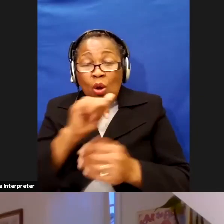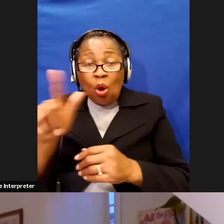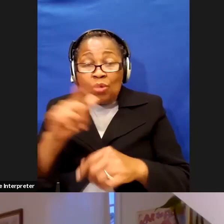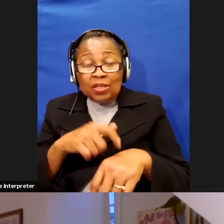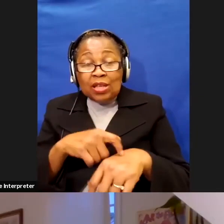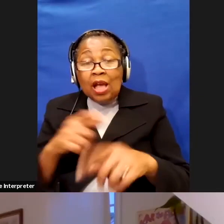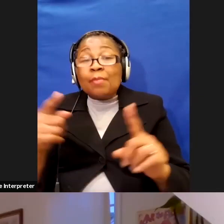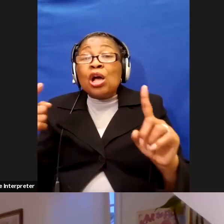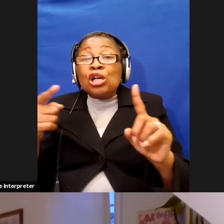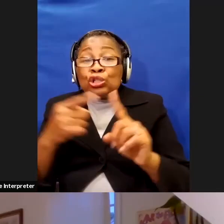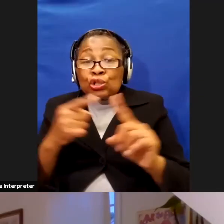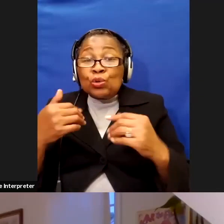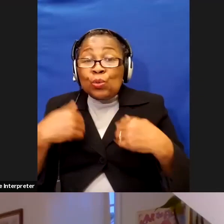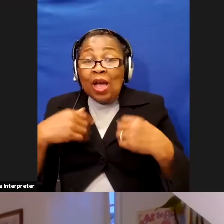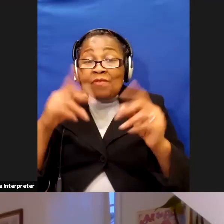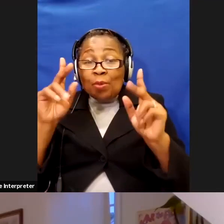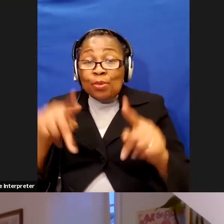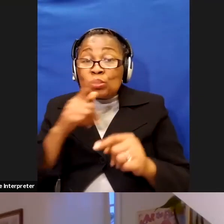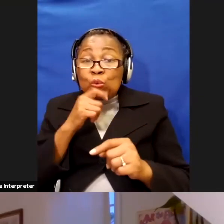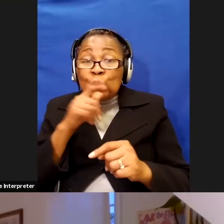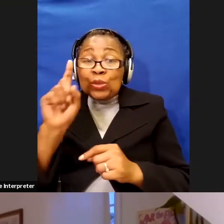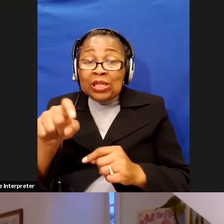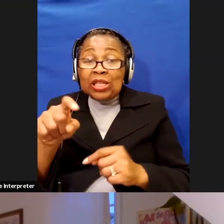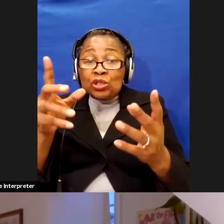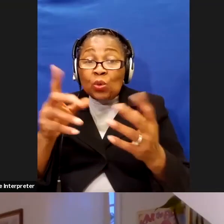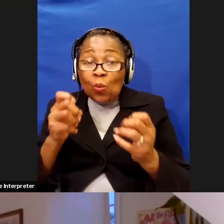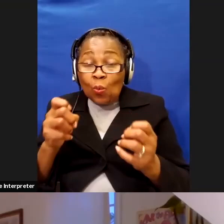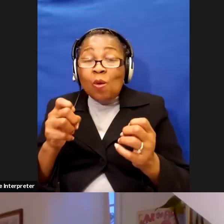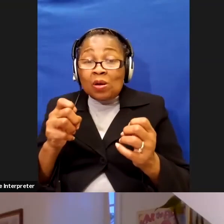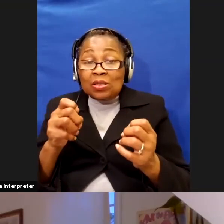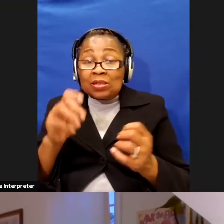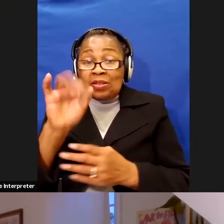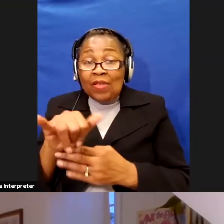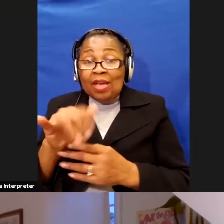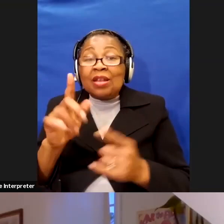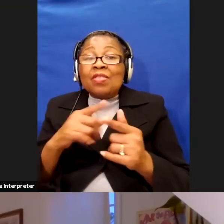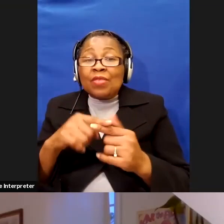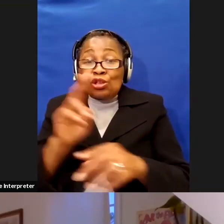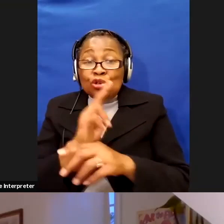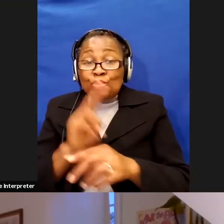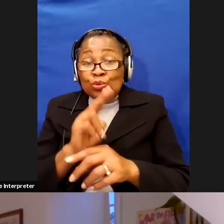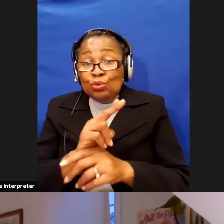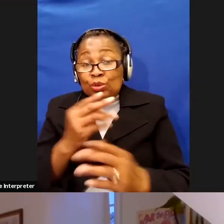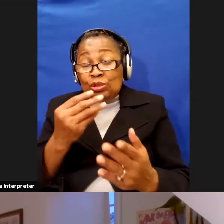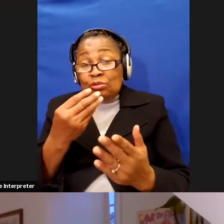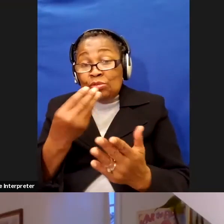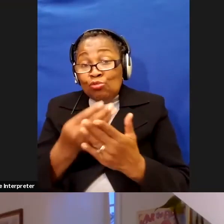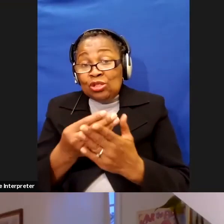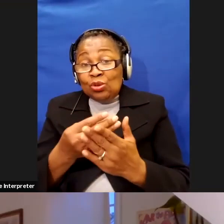or wants that. And then you kick in the resources. What do you think, Tina? And then Brittany, you're